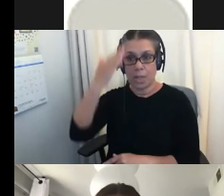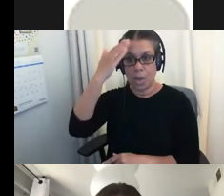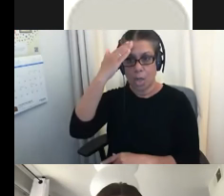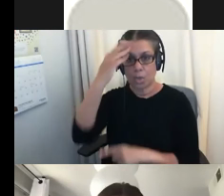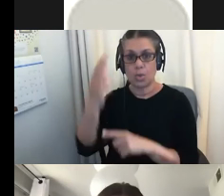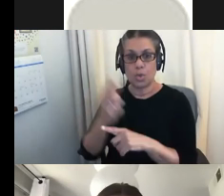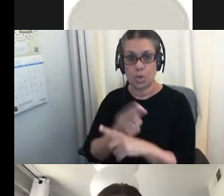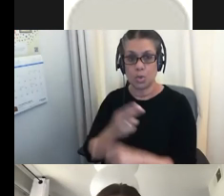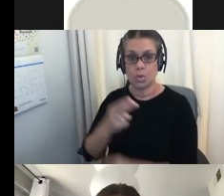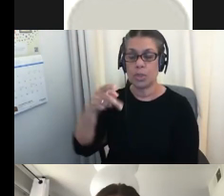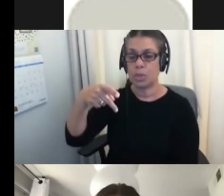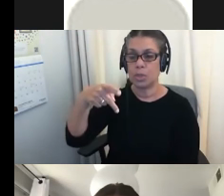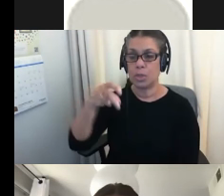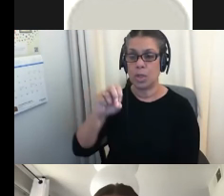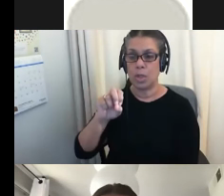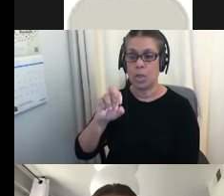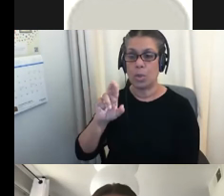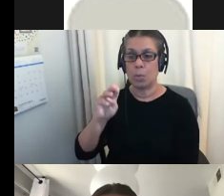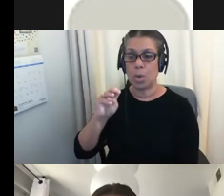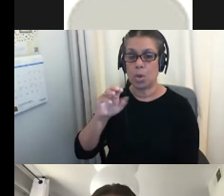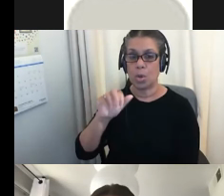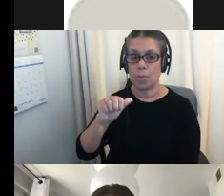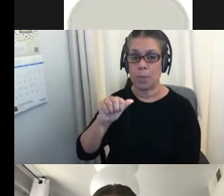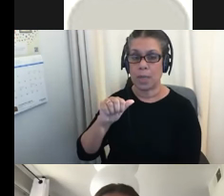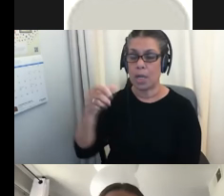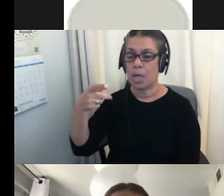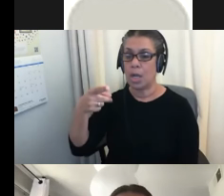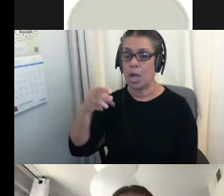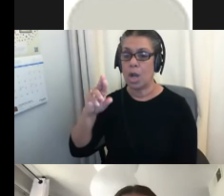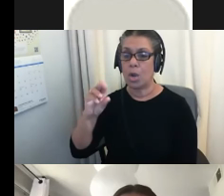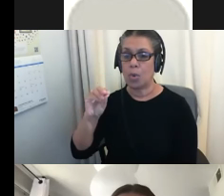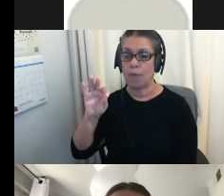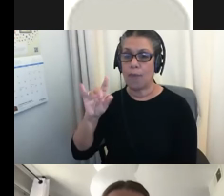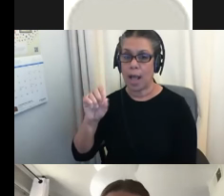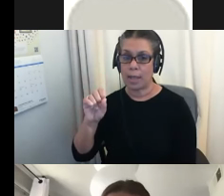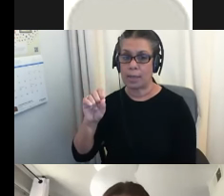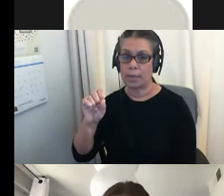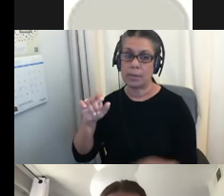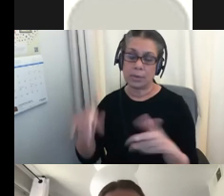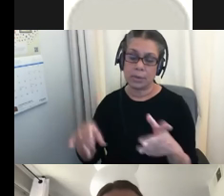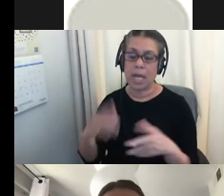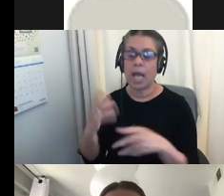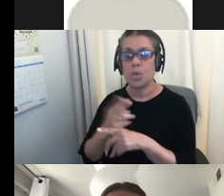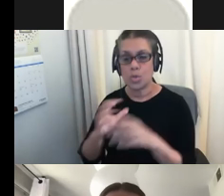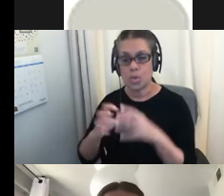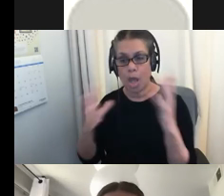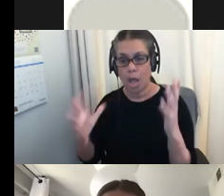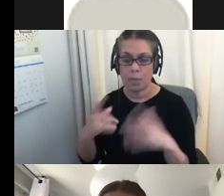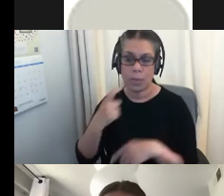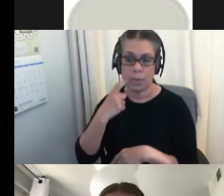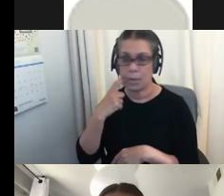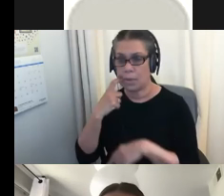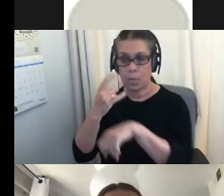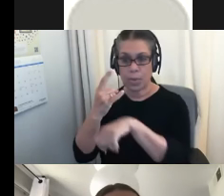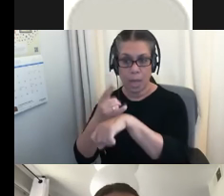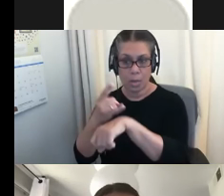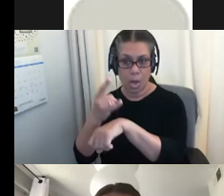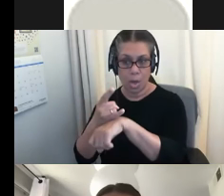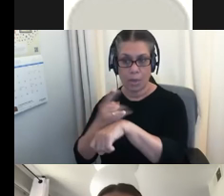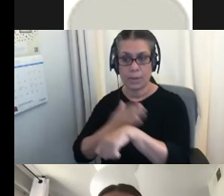Profiler in any sort of recovery sample. So I do a lot of research in alcohol use disorder, so that's kind of like where